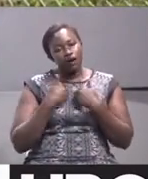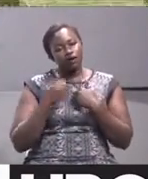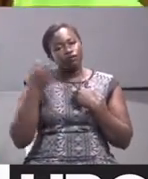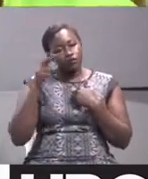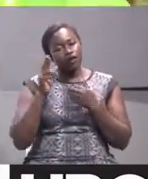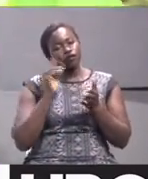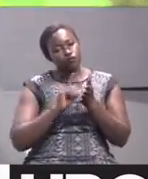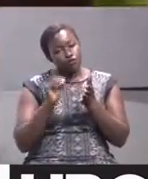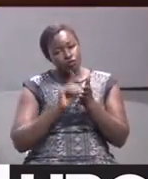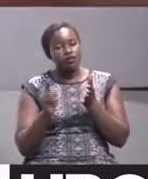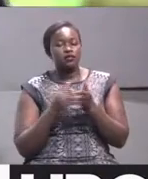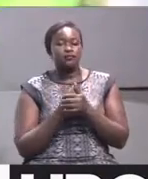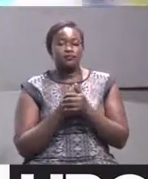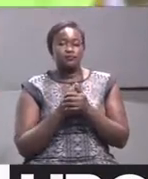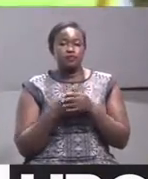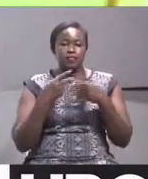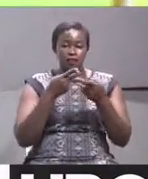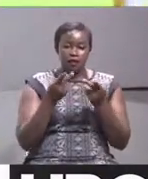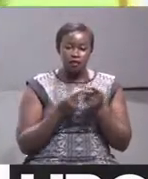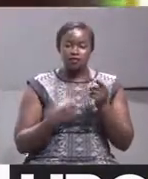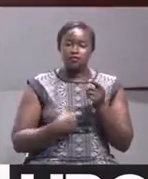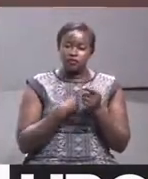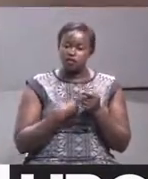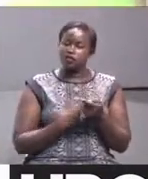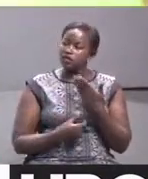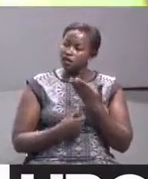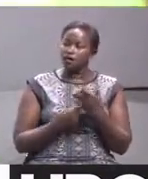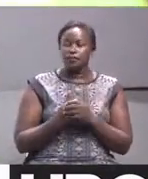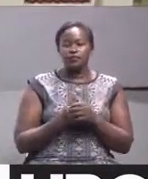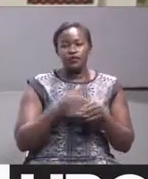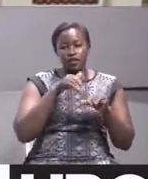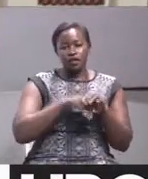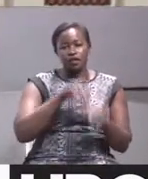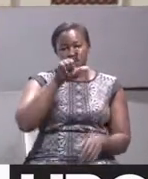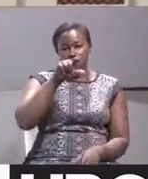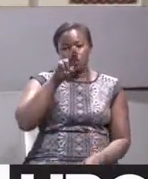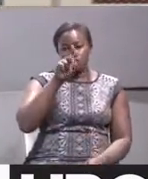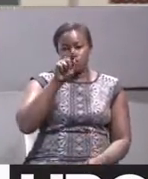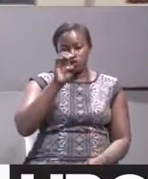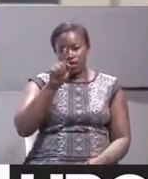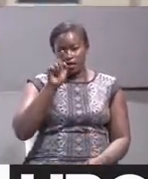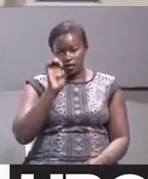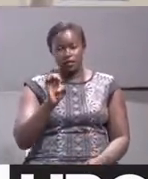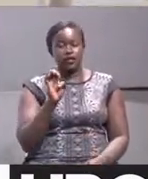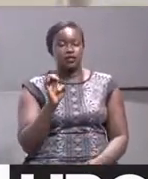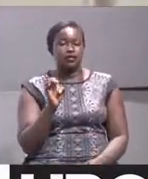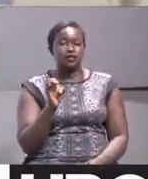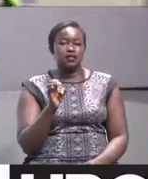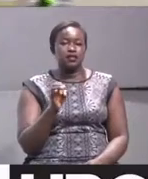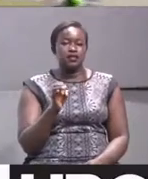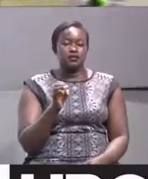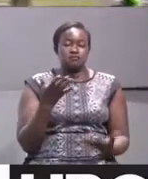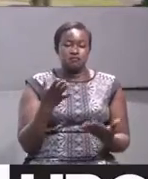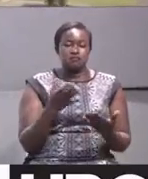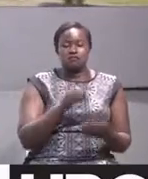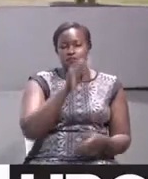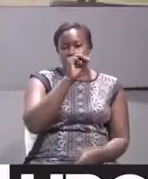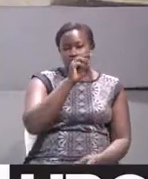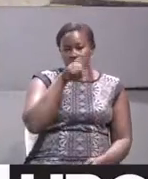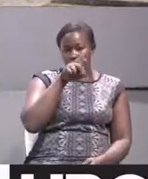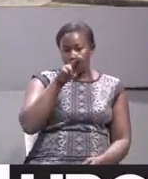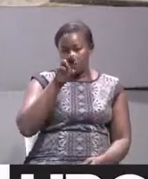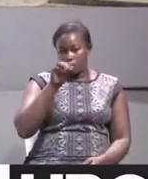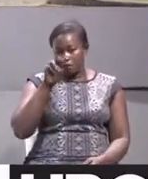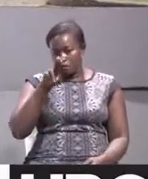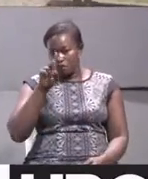surveyed. The sites visited by this committee include Lutente Irrigation Scheme in Kalungu East, Mpumude Irrigation